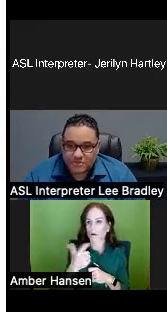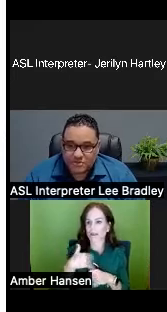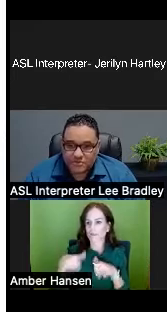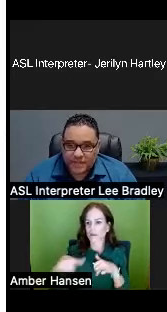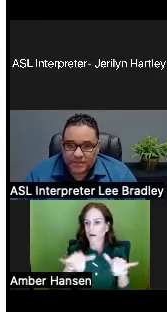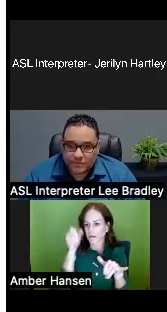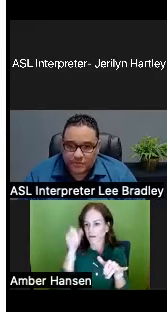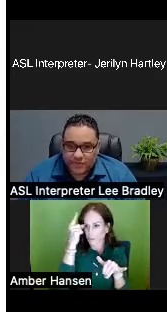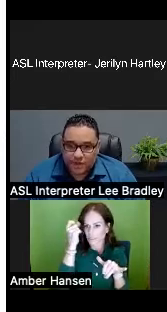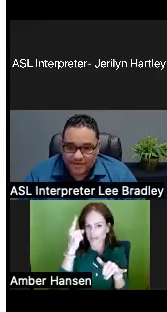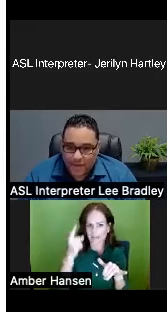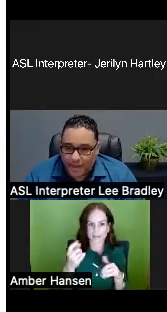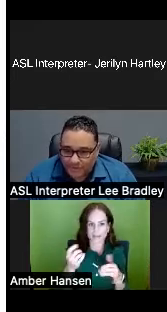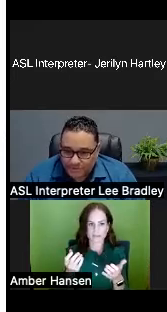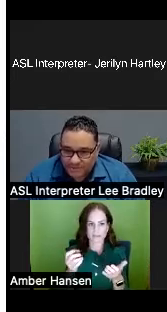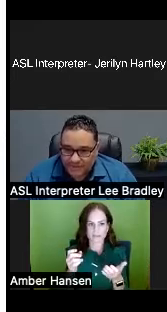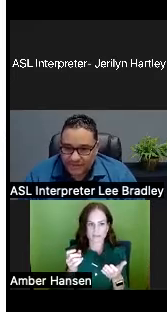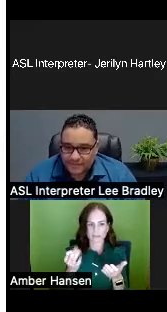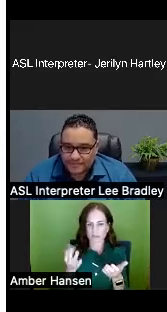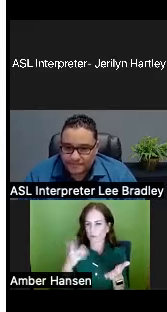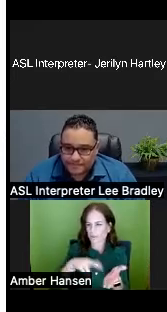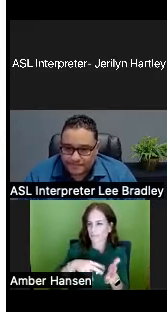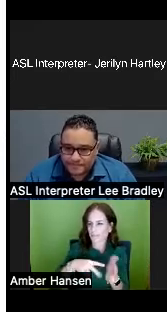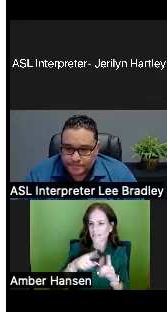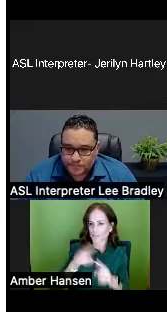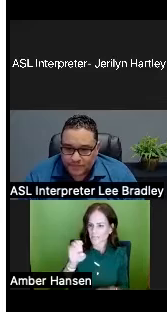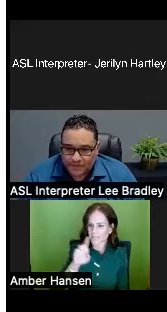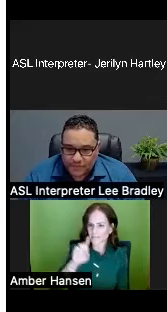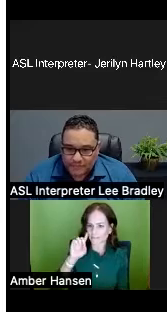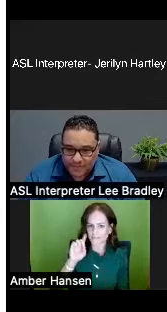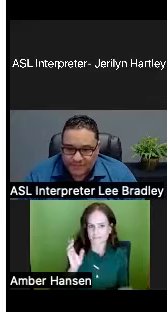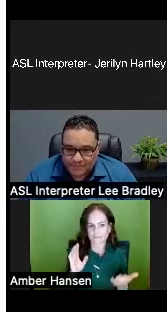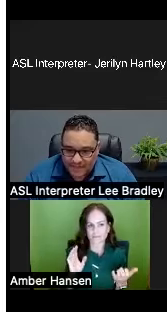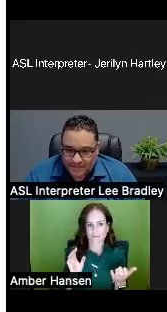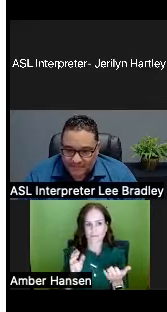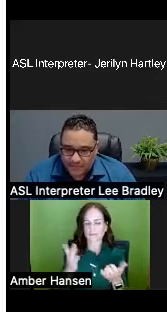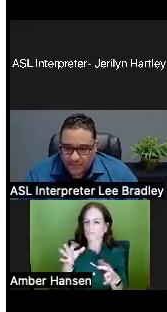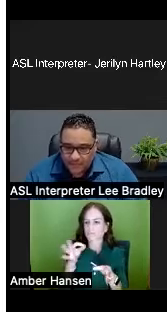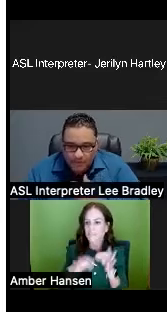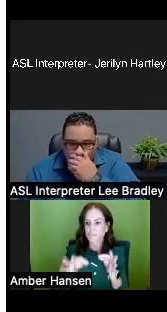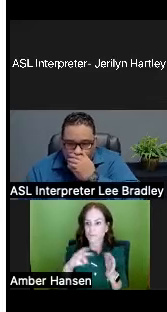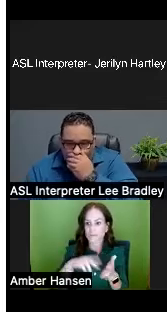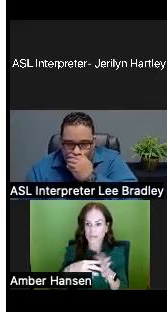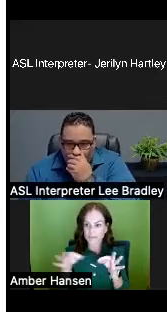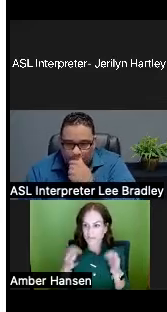make sure that we all have a common understanding of what it means to be deaf.